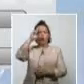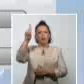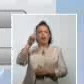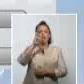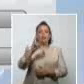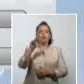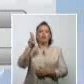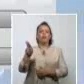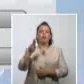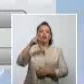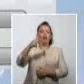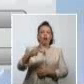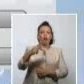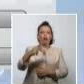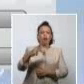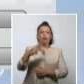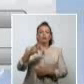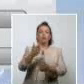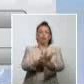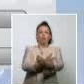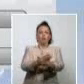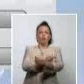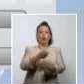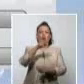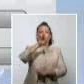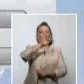41,651 samples, and